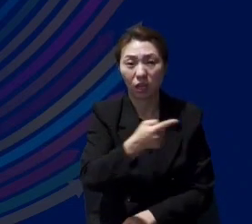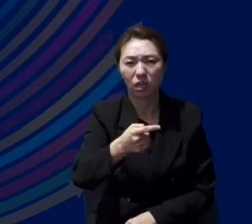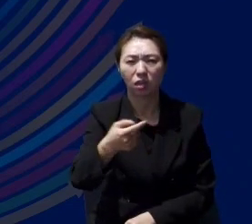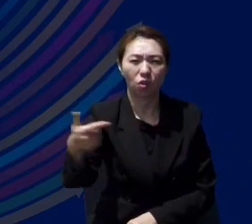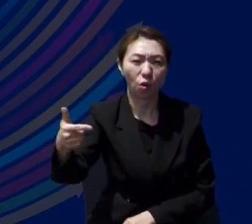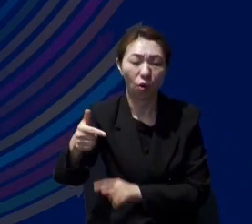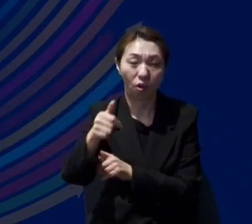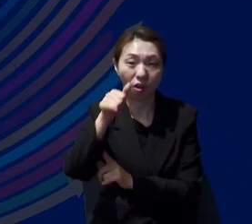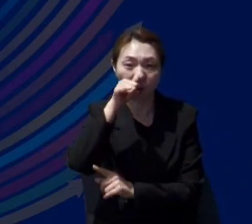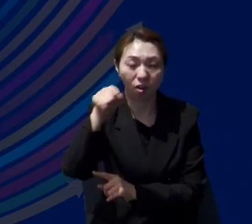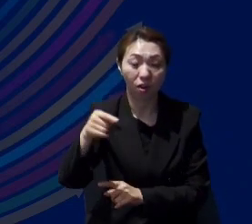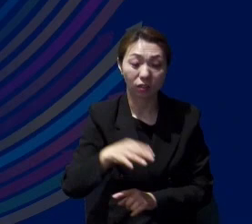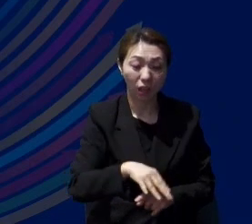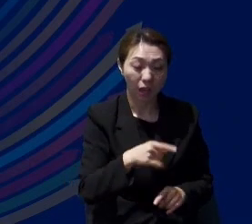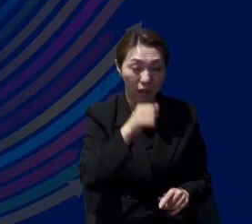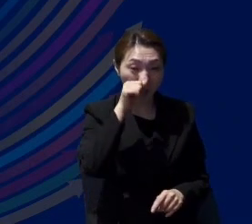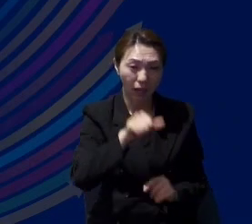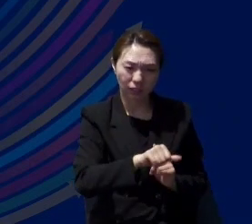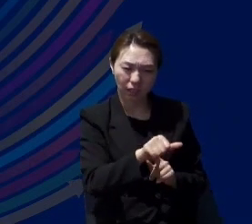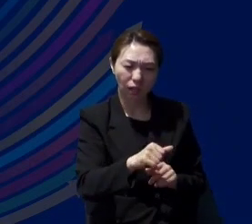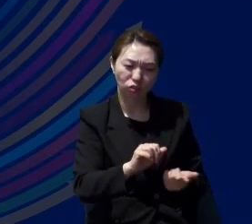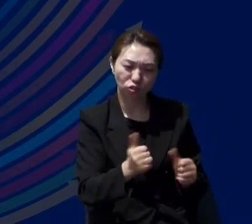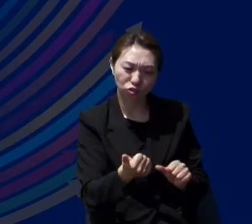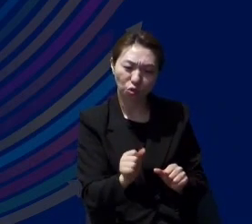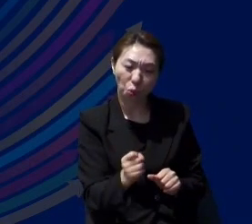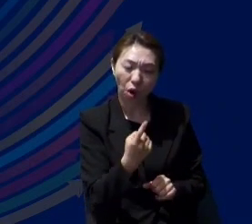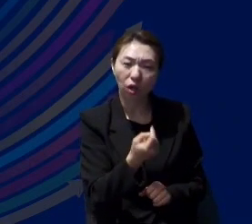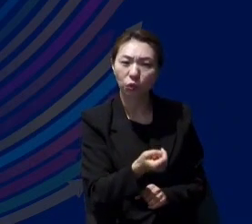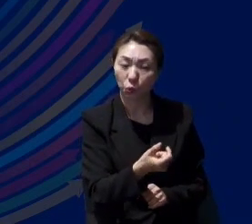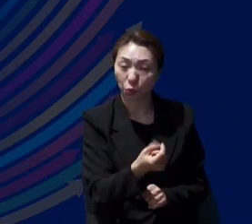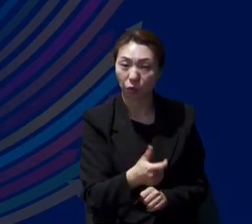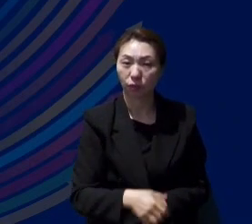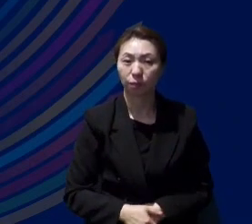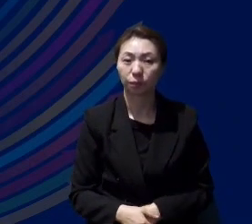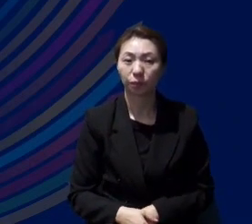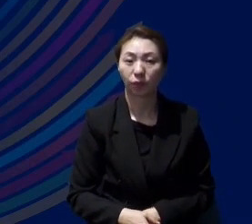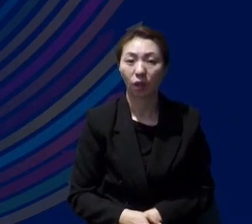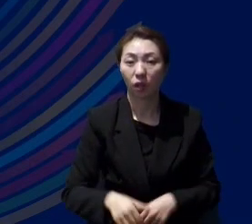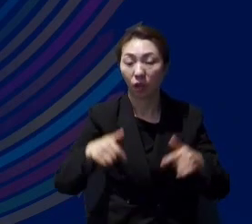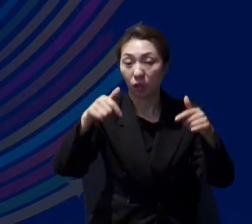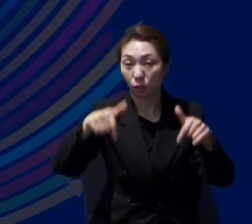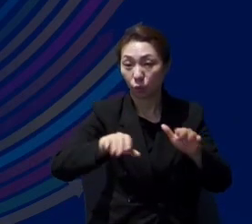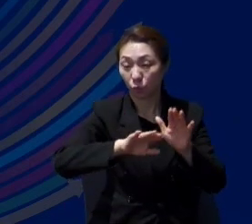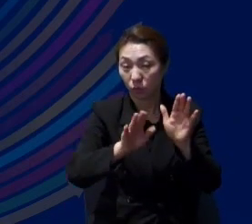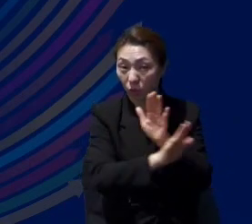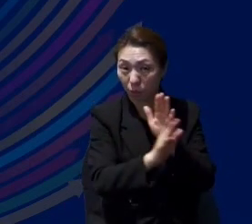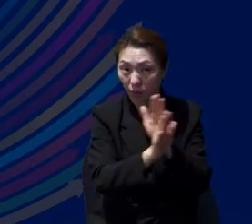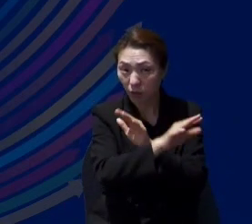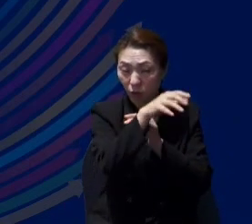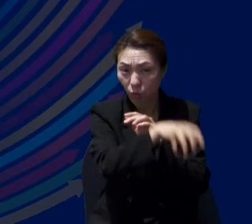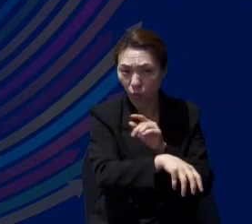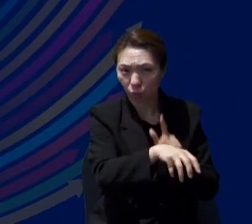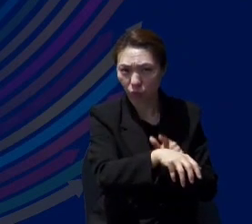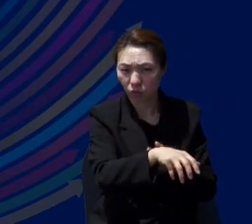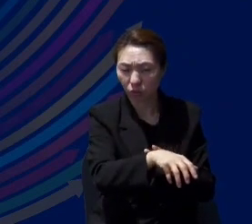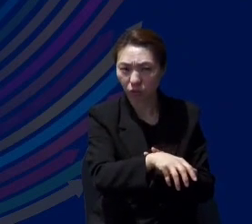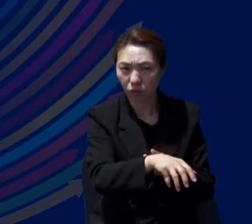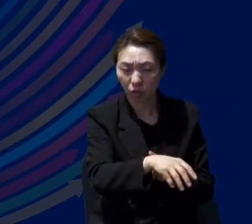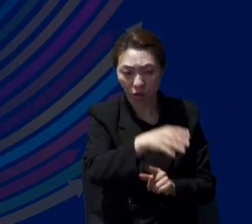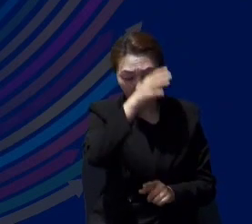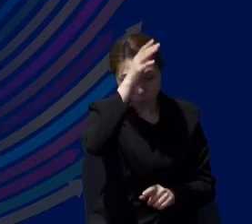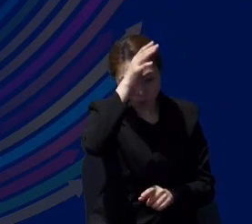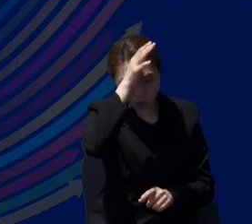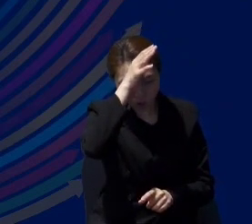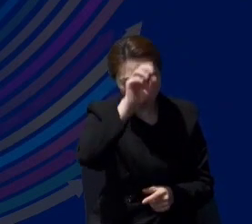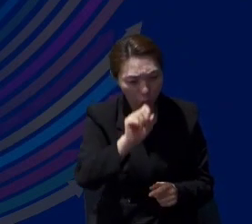reflected in life expectancy values as well. But nonetheless, there's a lot of variations on these themes, and there's